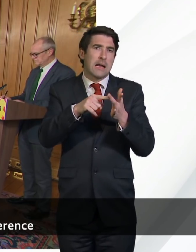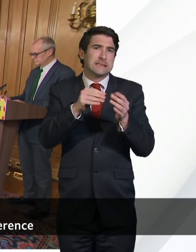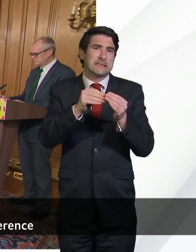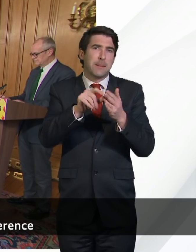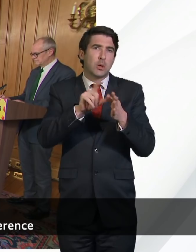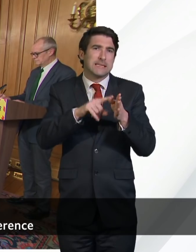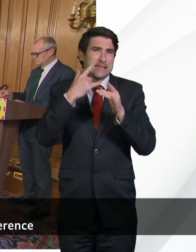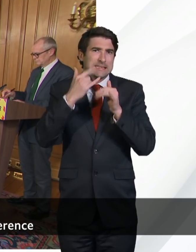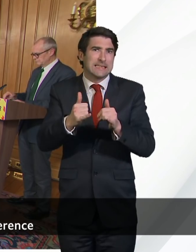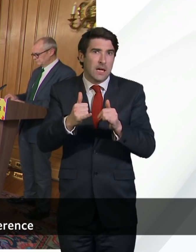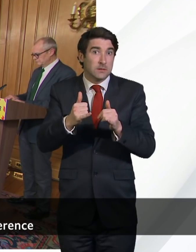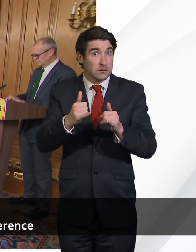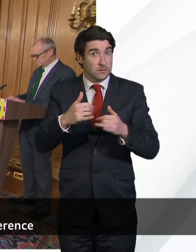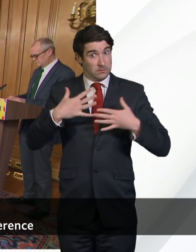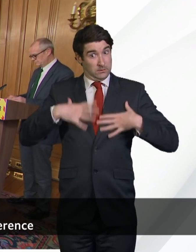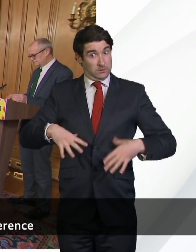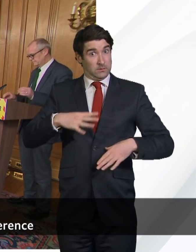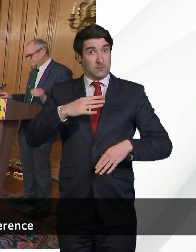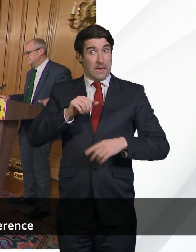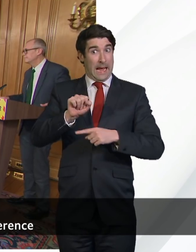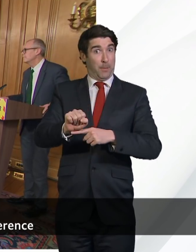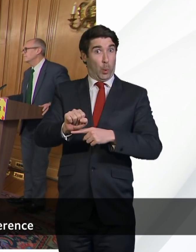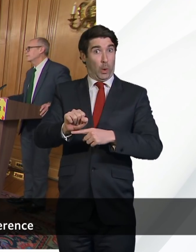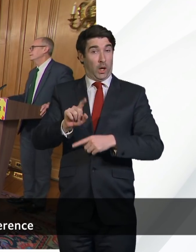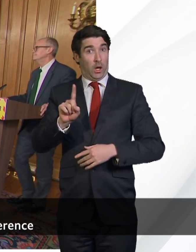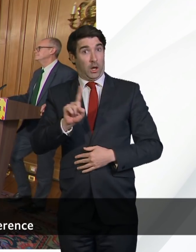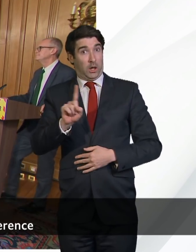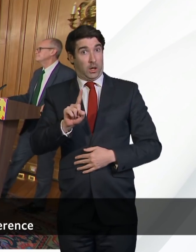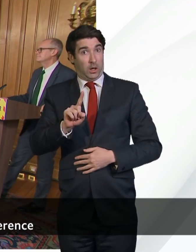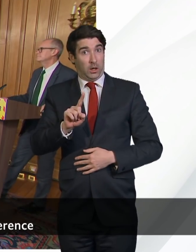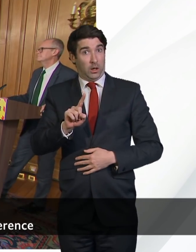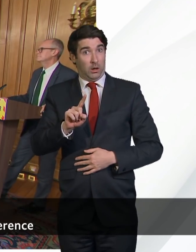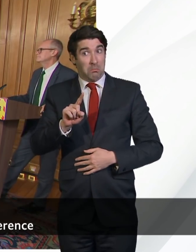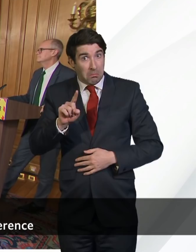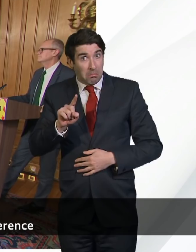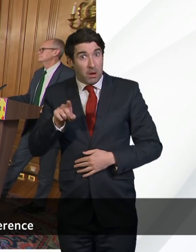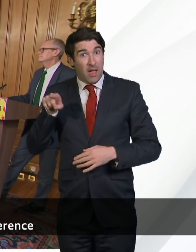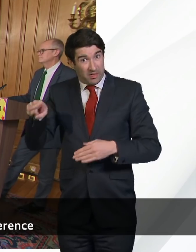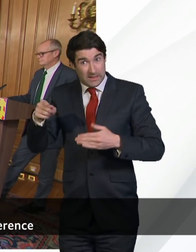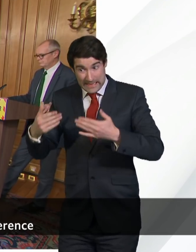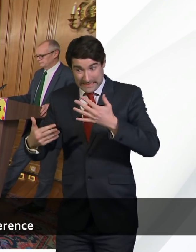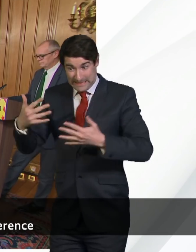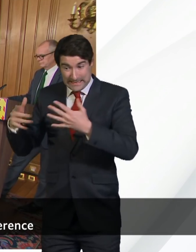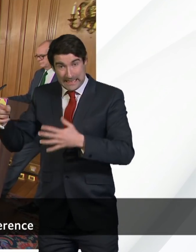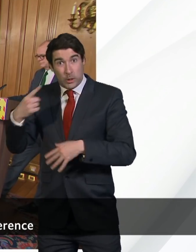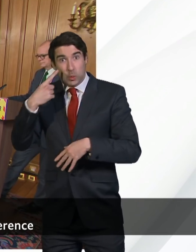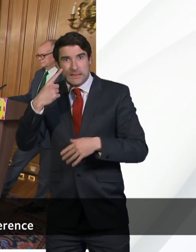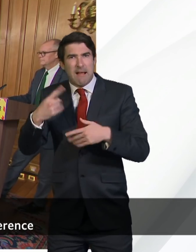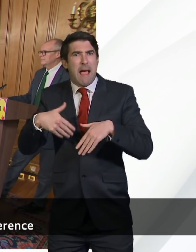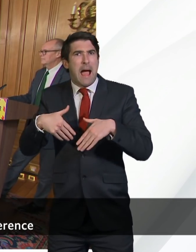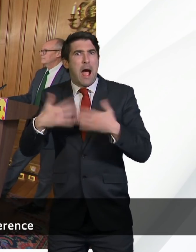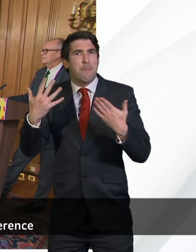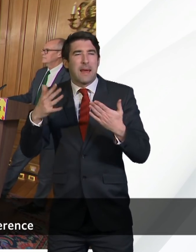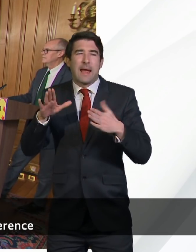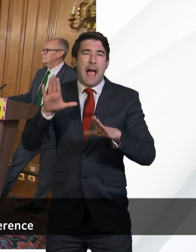results of that show in terms of how many people in Britain have had the virus, and how many would you expect to have had it in the 12